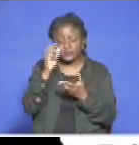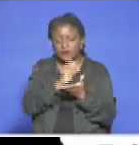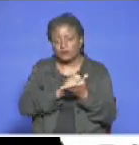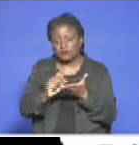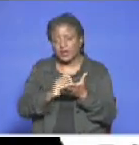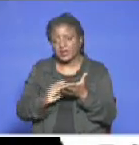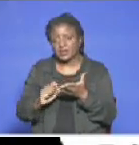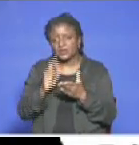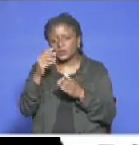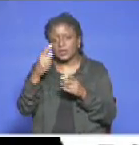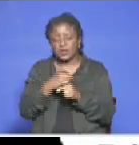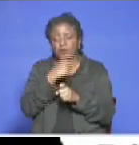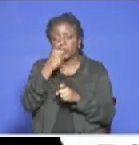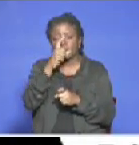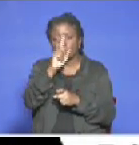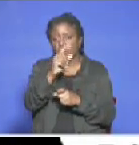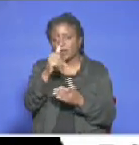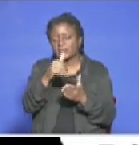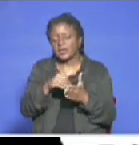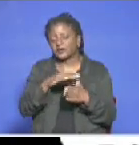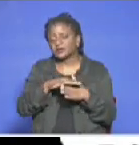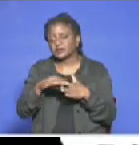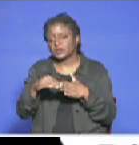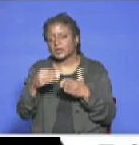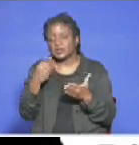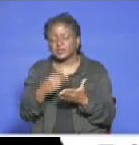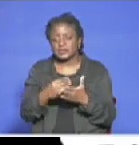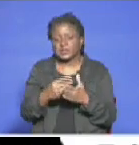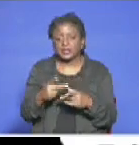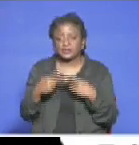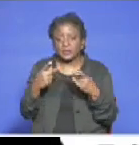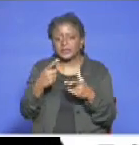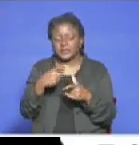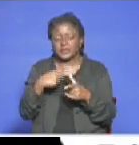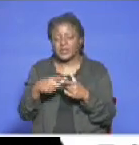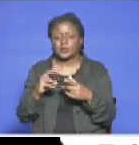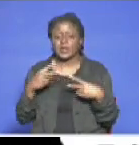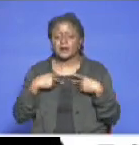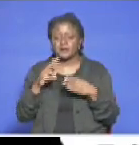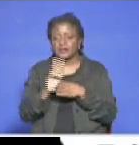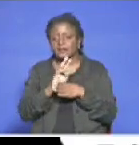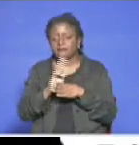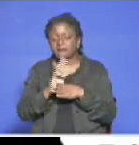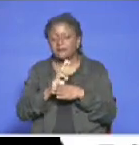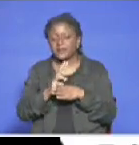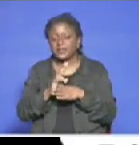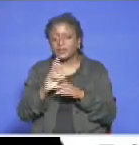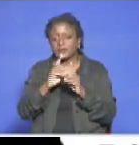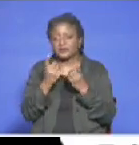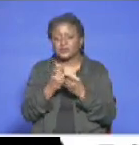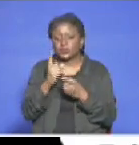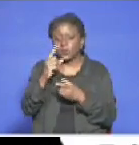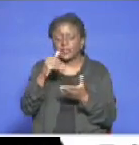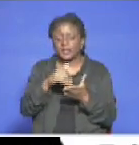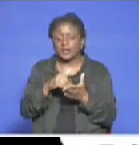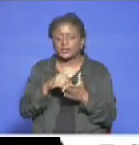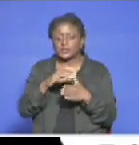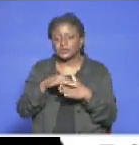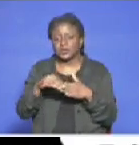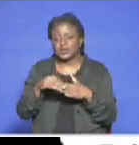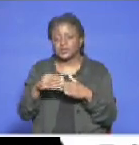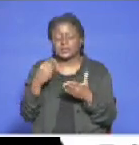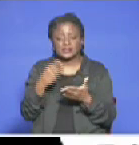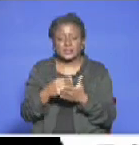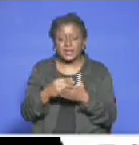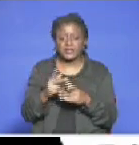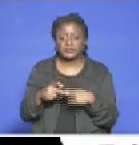win $1,000 cash prize. And then we have our video division, which has a $1,000 cash prize. But guess